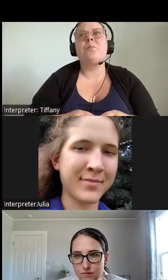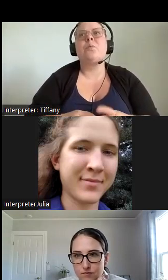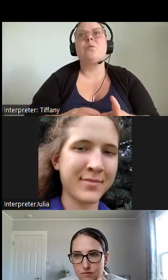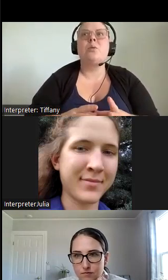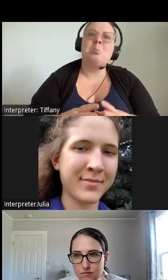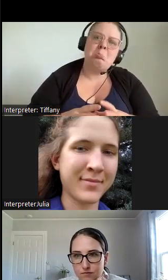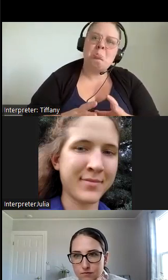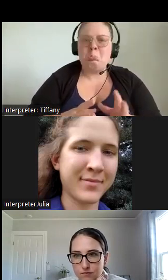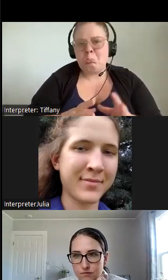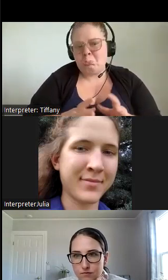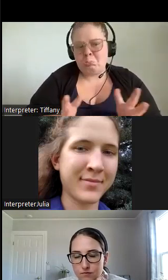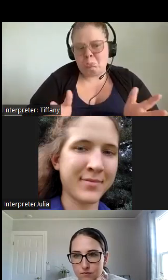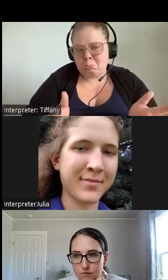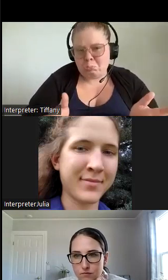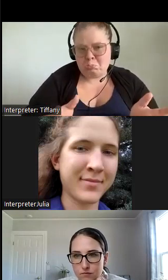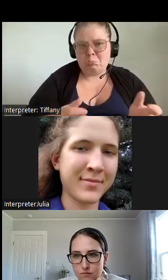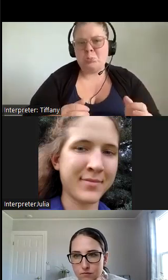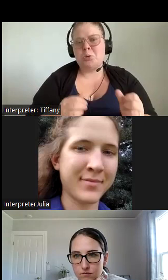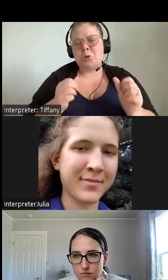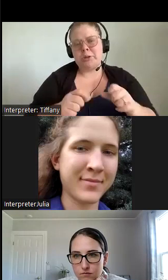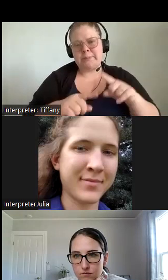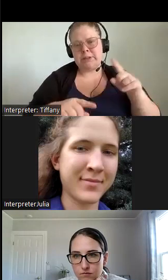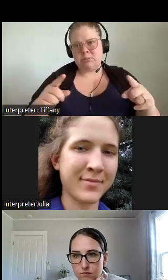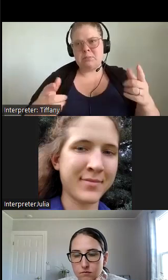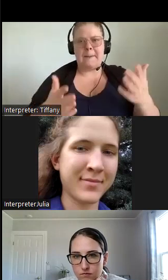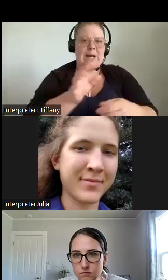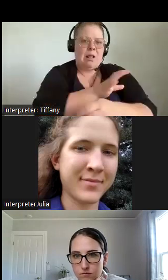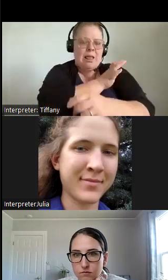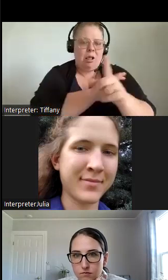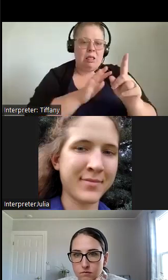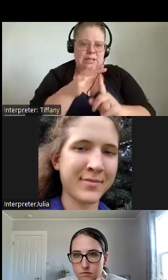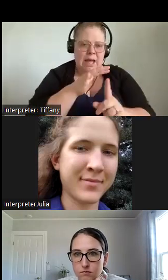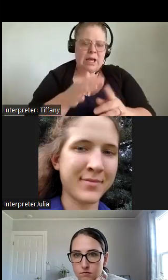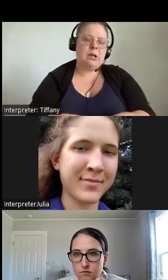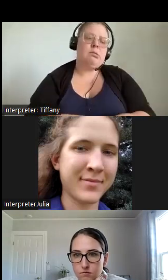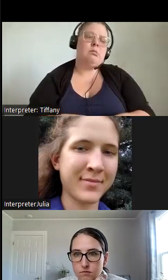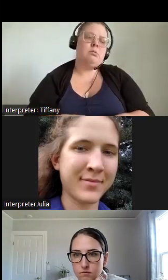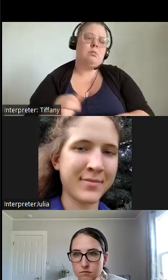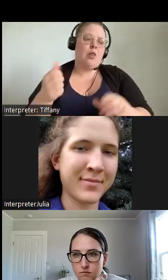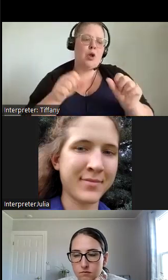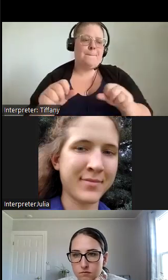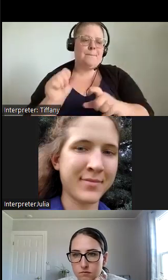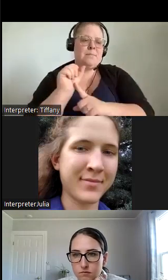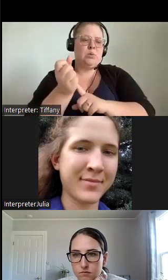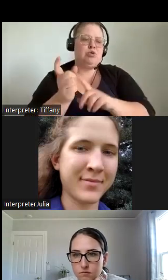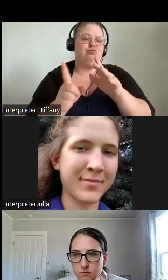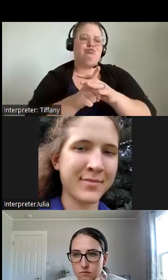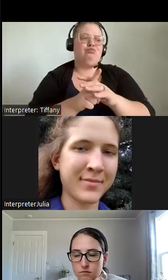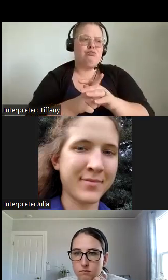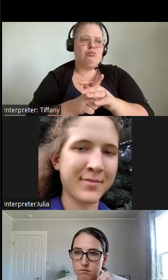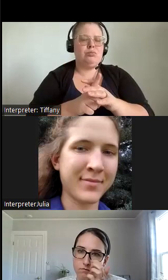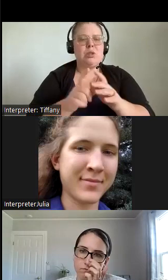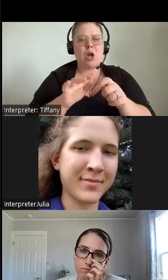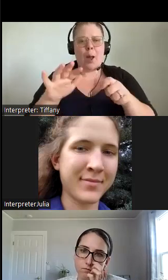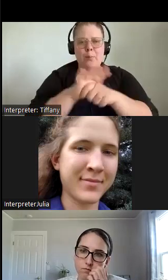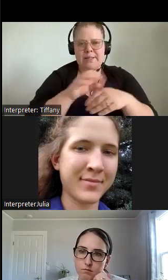a variety of things. So it could be in a clinical setting. Another situation that might come up is a comprehensive